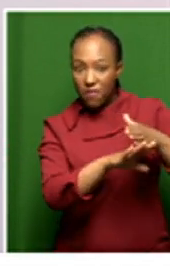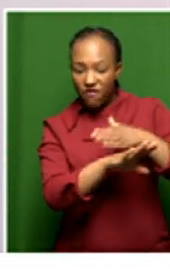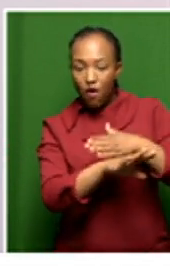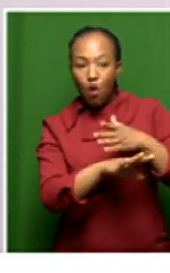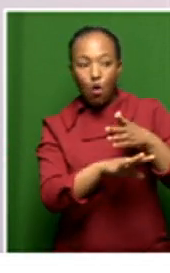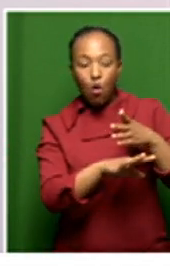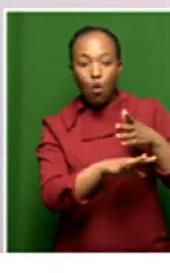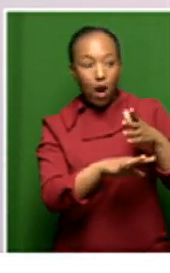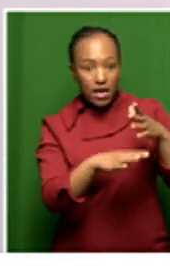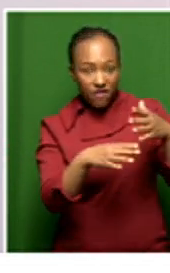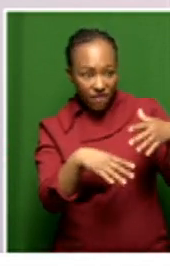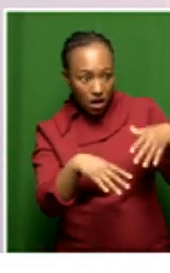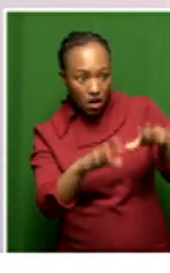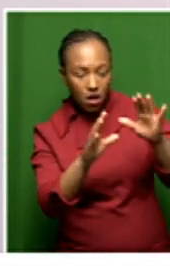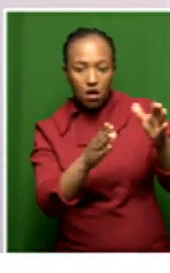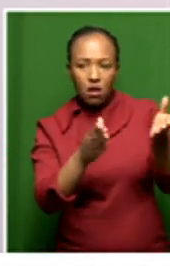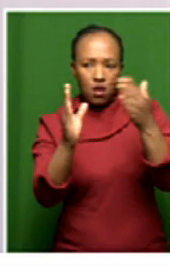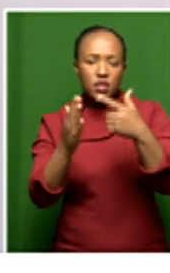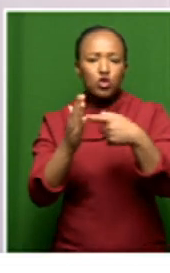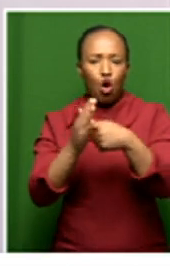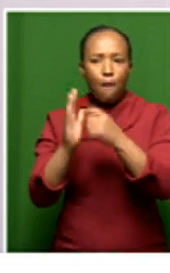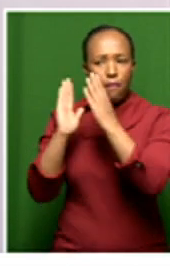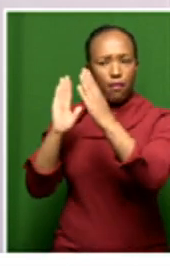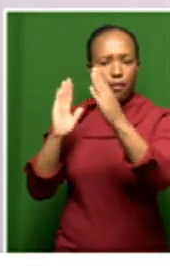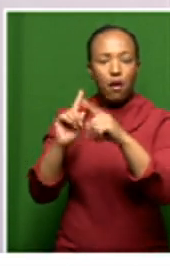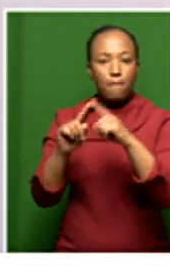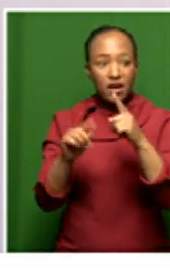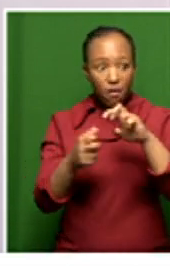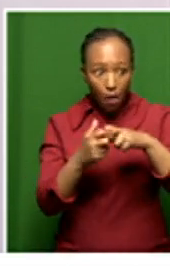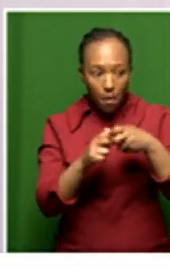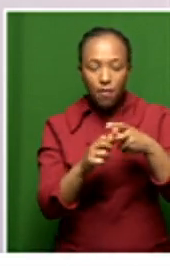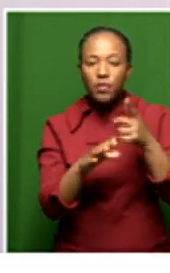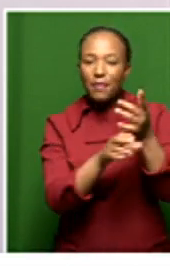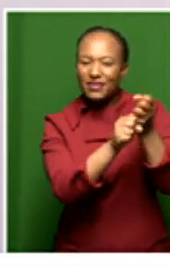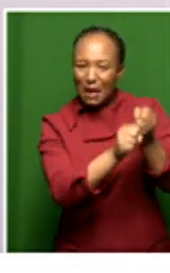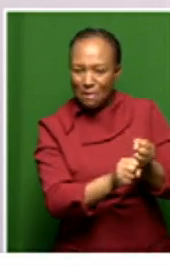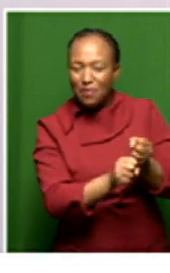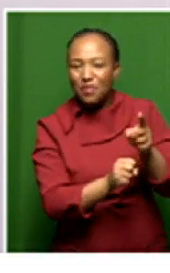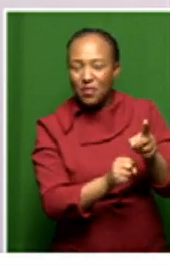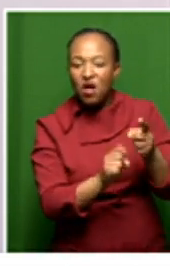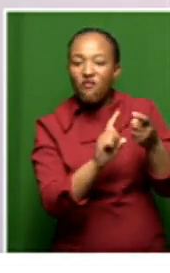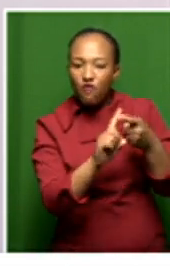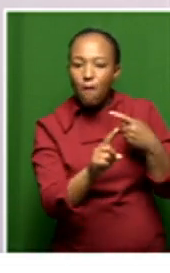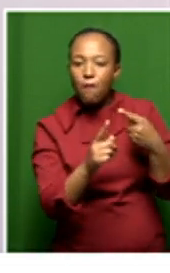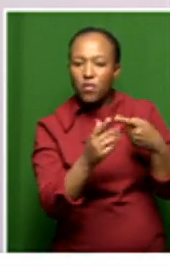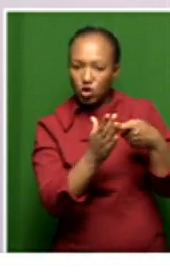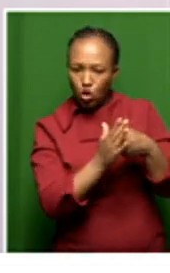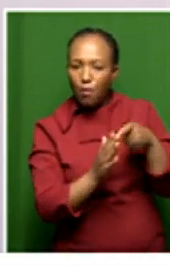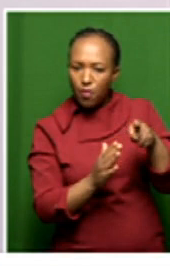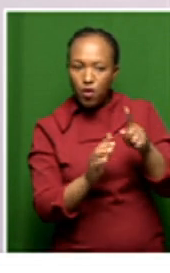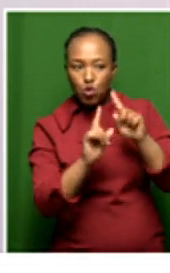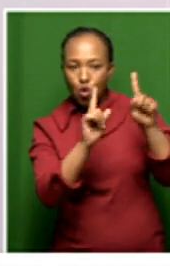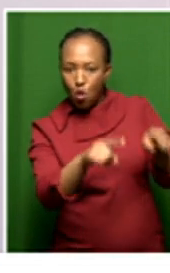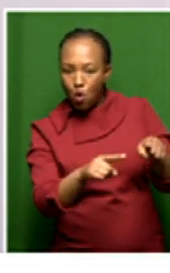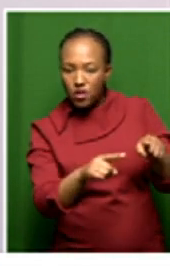to the shelves. So once they realize there's a problem, they quarantine from the retailers. You go there and